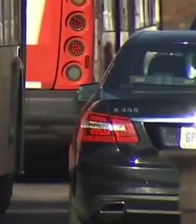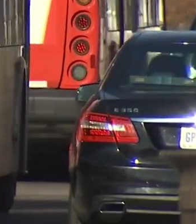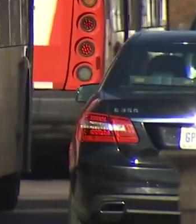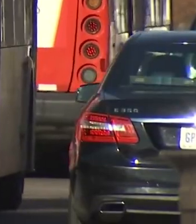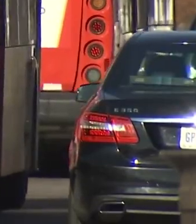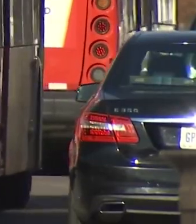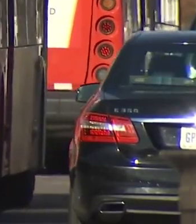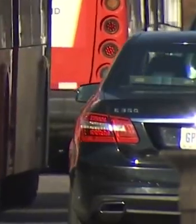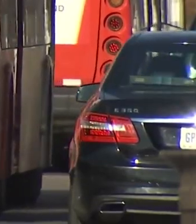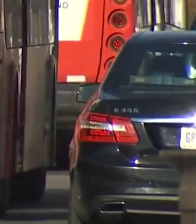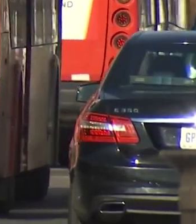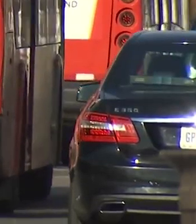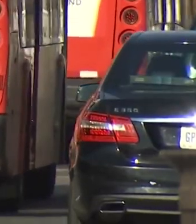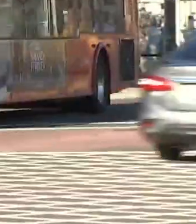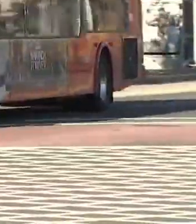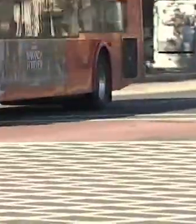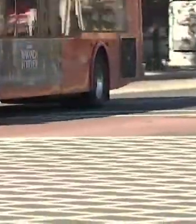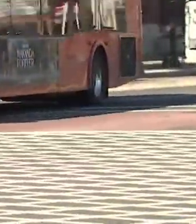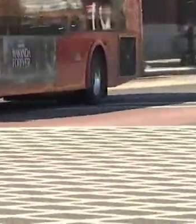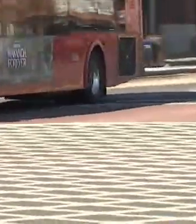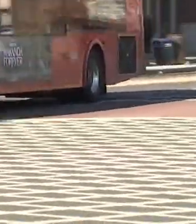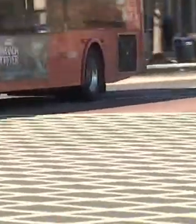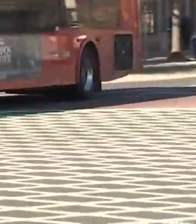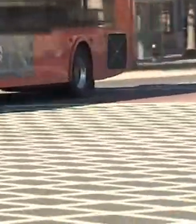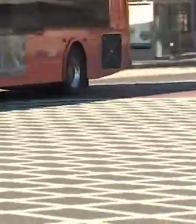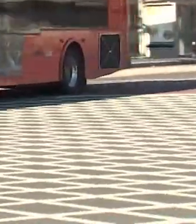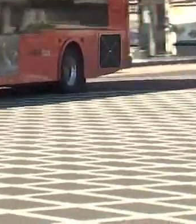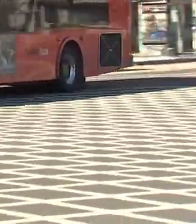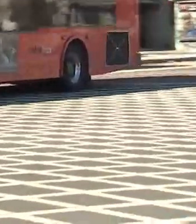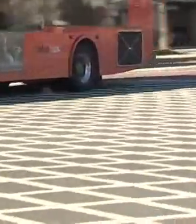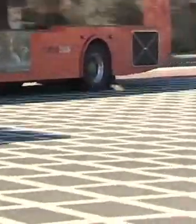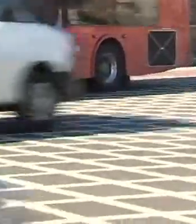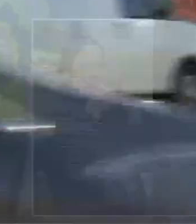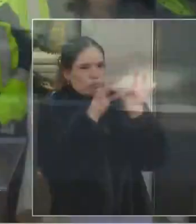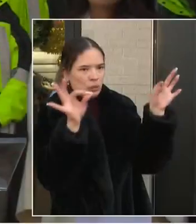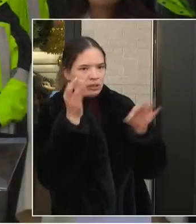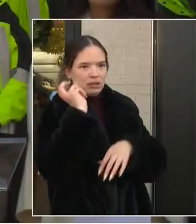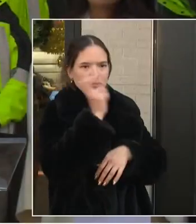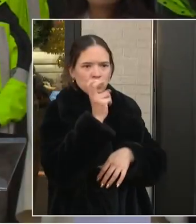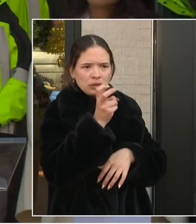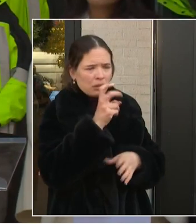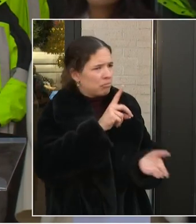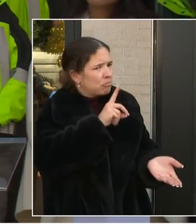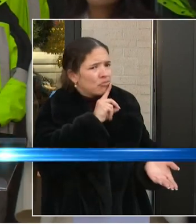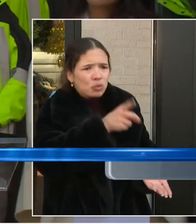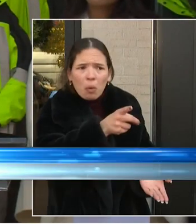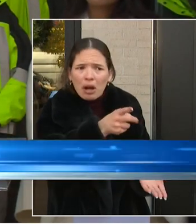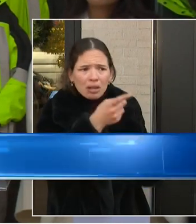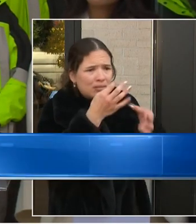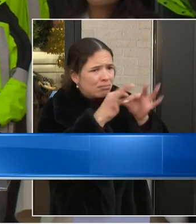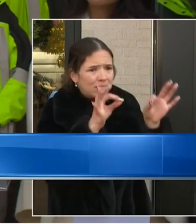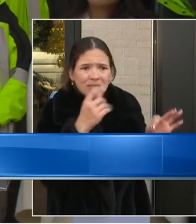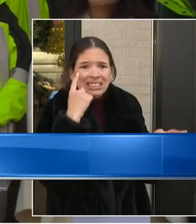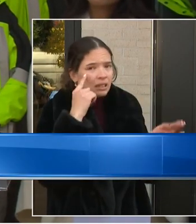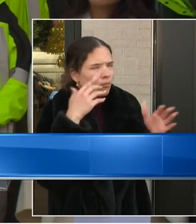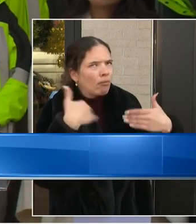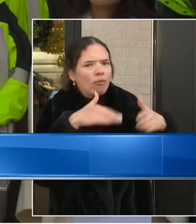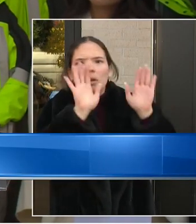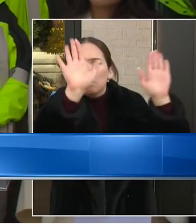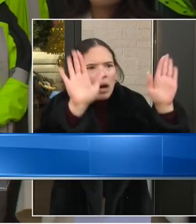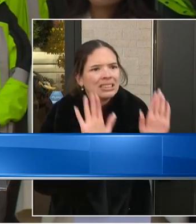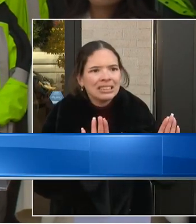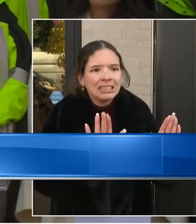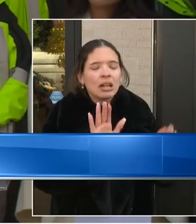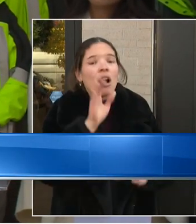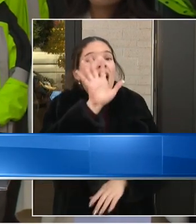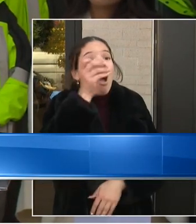need funding next year, and free bus rides will have to go through that budget process. Free transit sounds great, but Metro